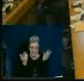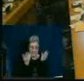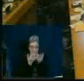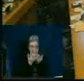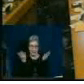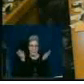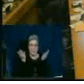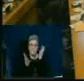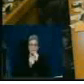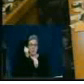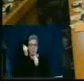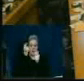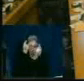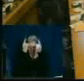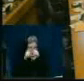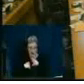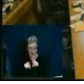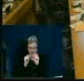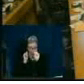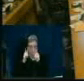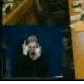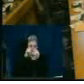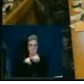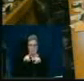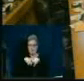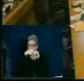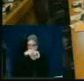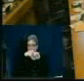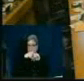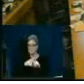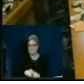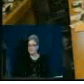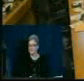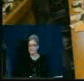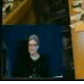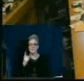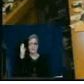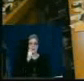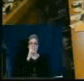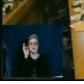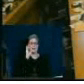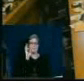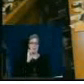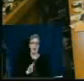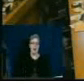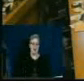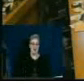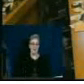unanimous, and we stand till 7 o'clock.